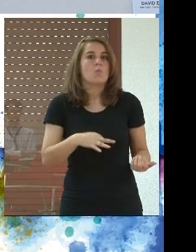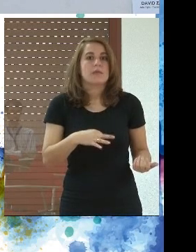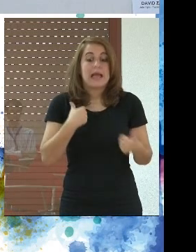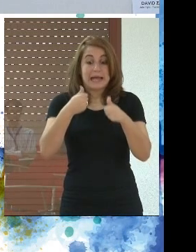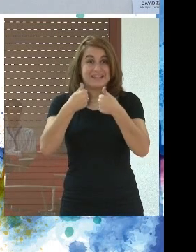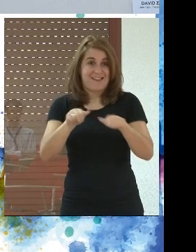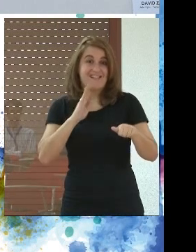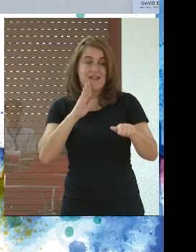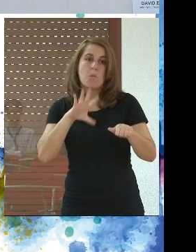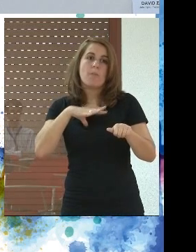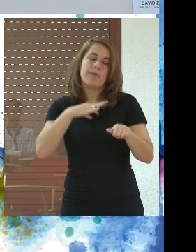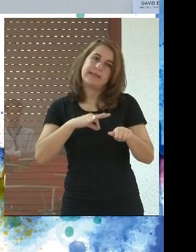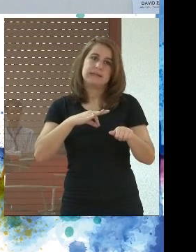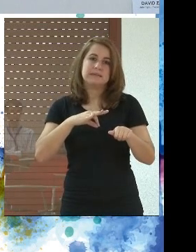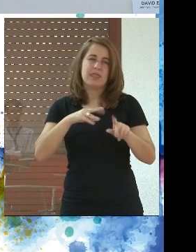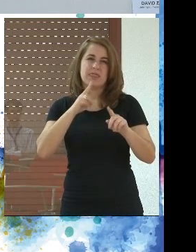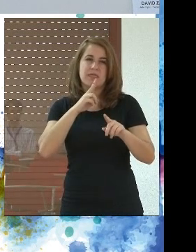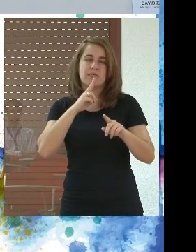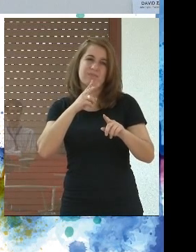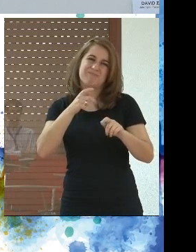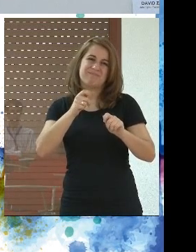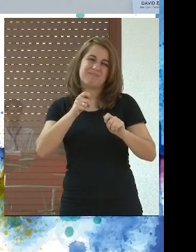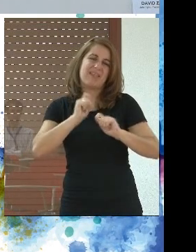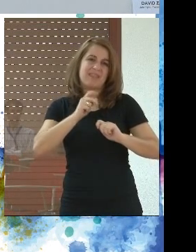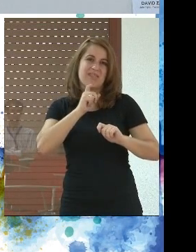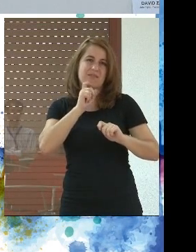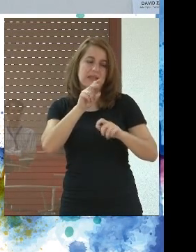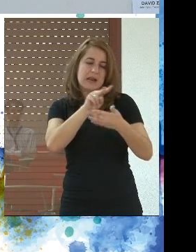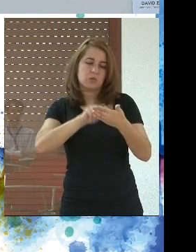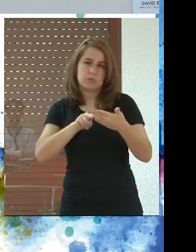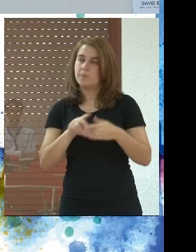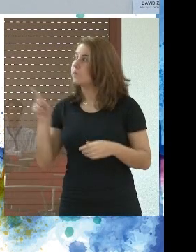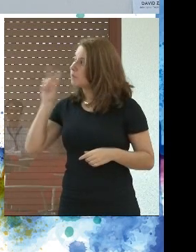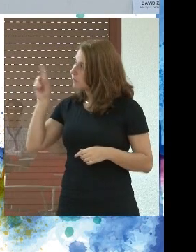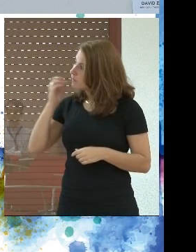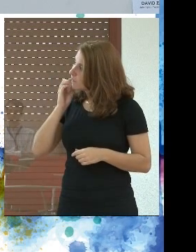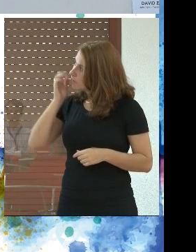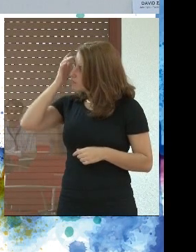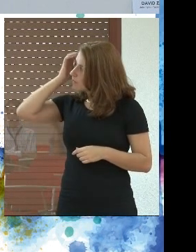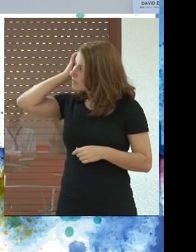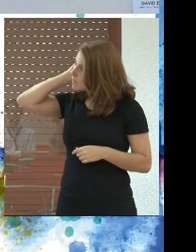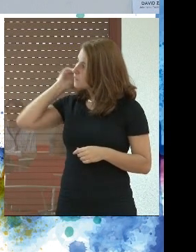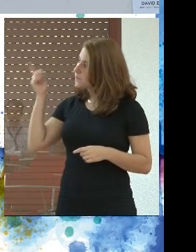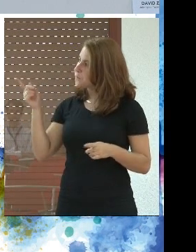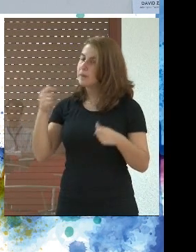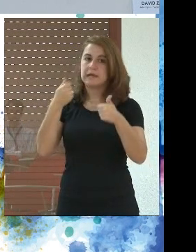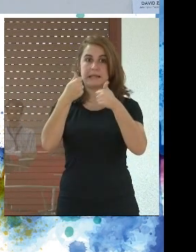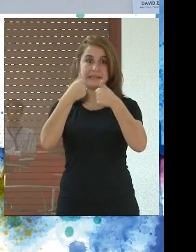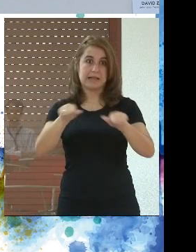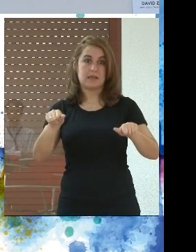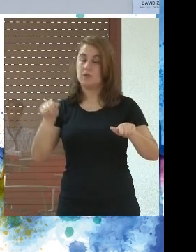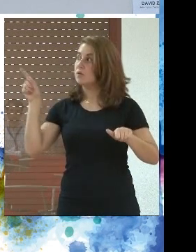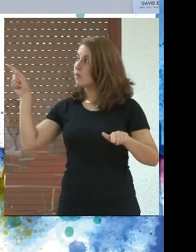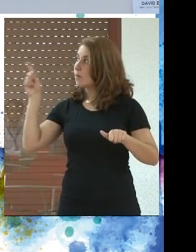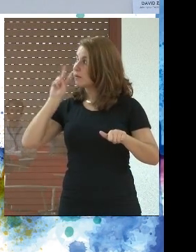because the labels could make it more difficult to read a website. Here we can see the image, how the